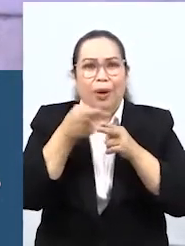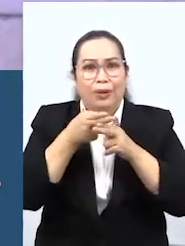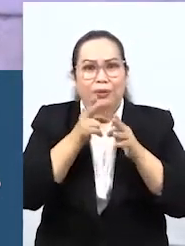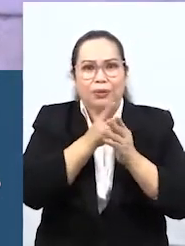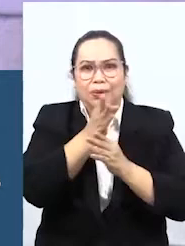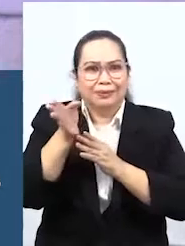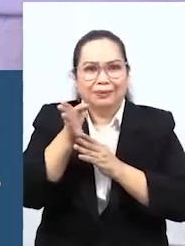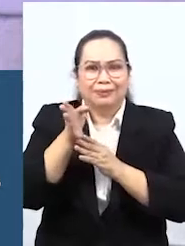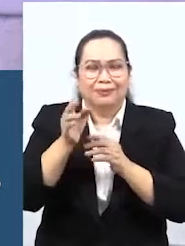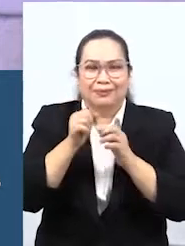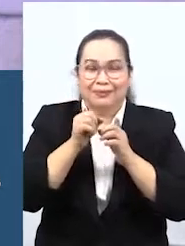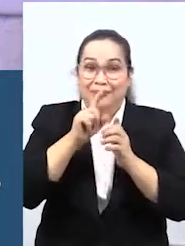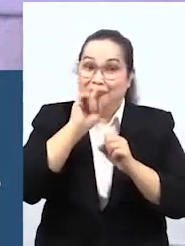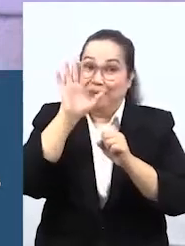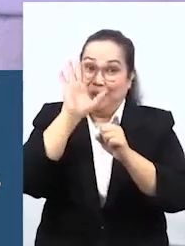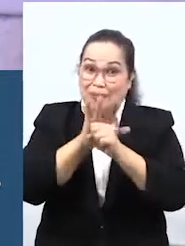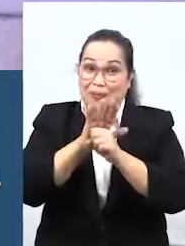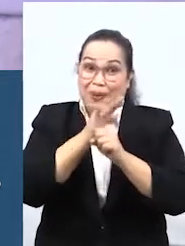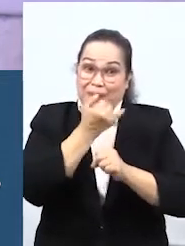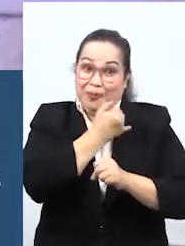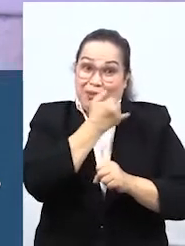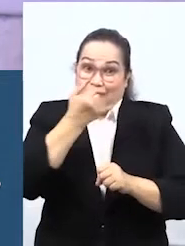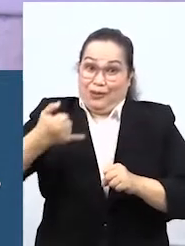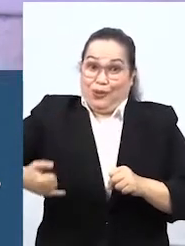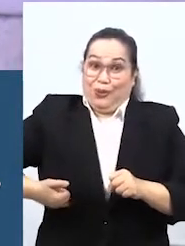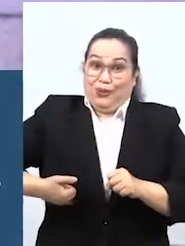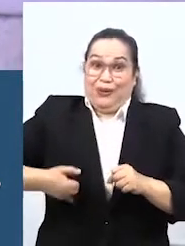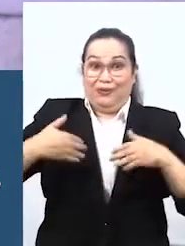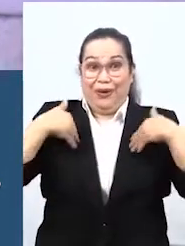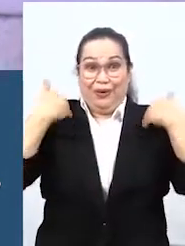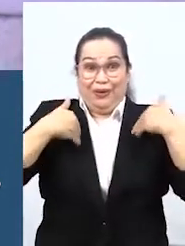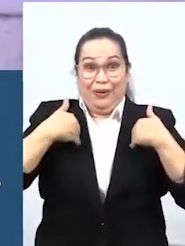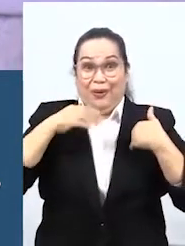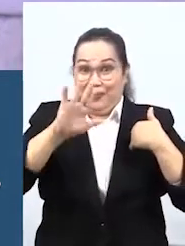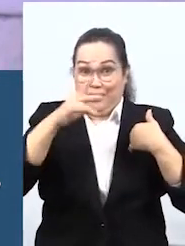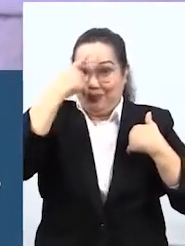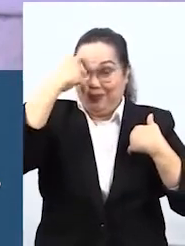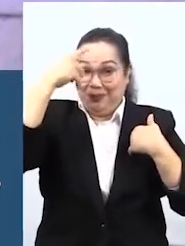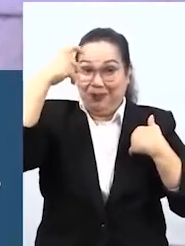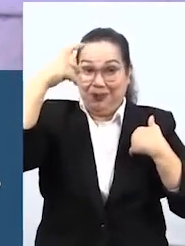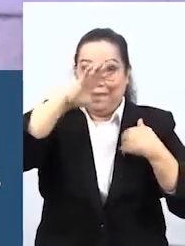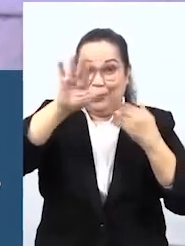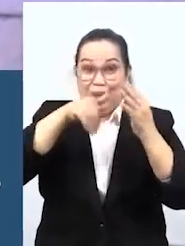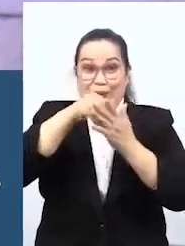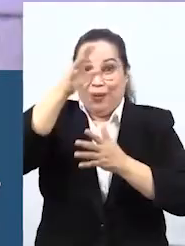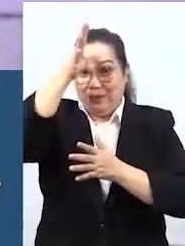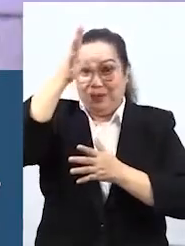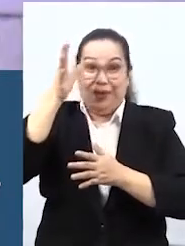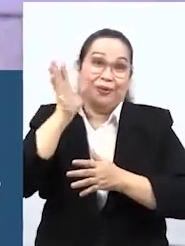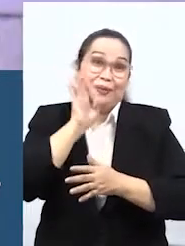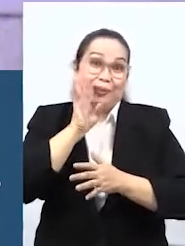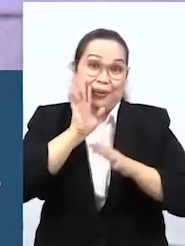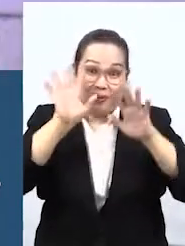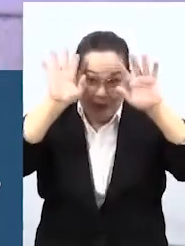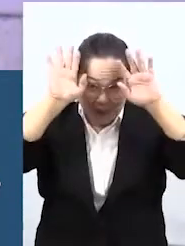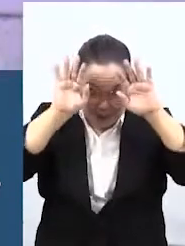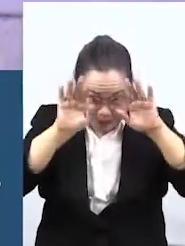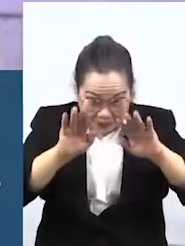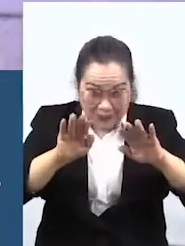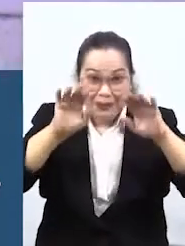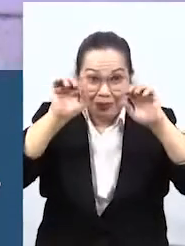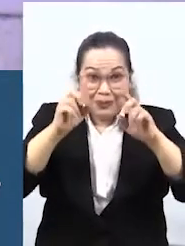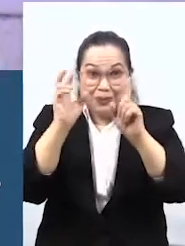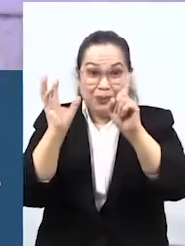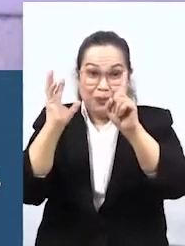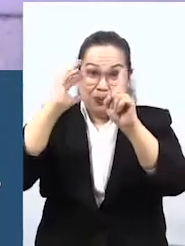ba he promised Joseph his teenage years that through his dream that his fathers and Brothers would bow out to him but he